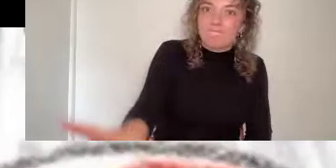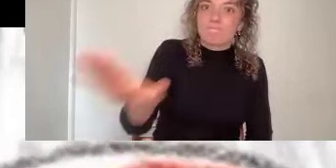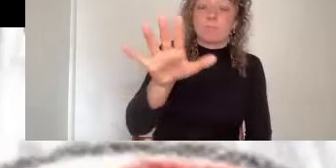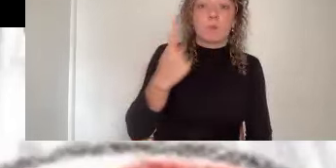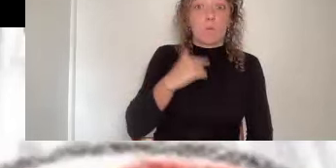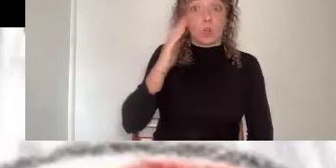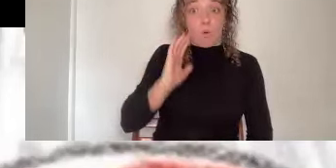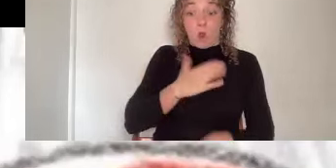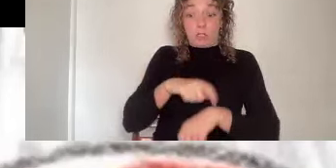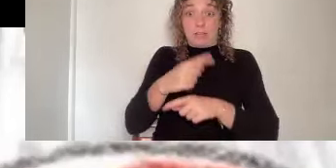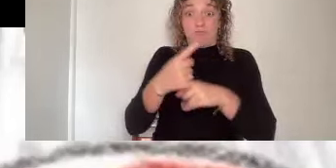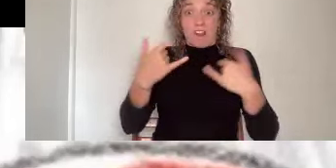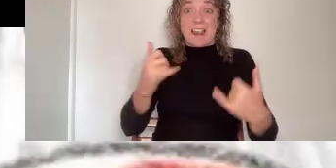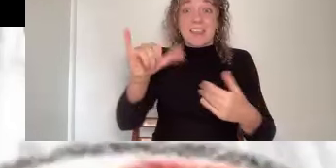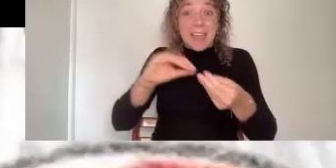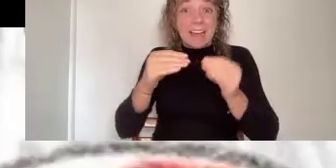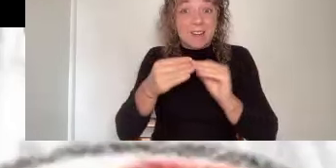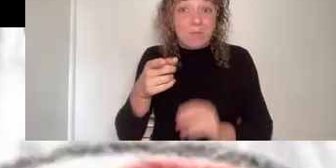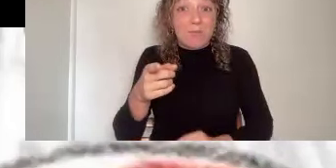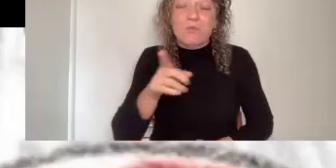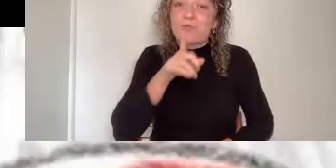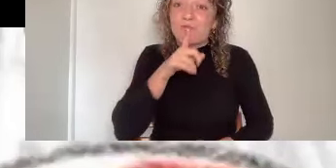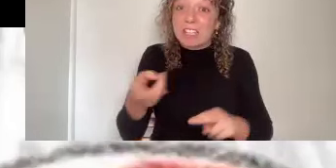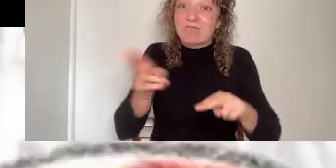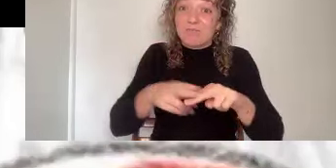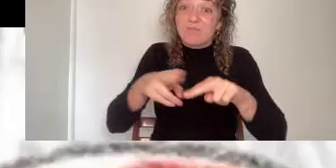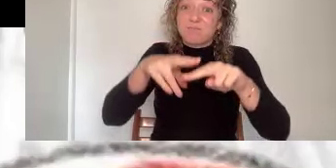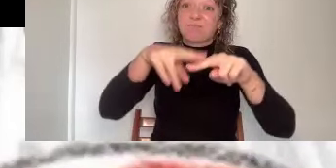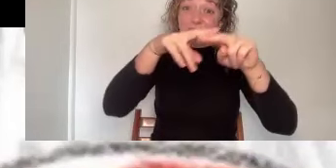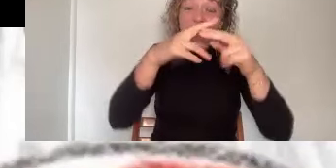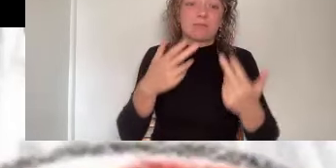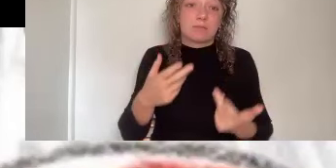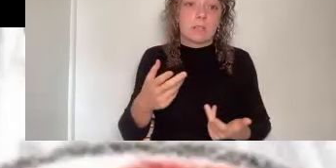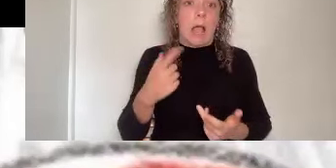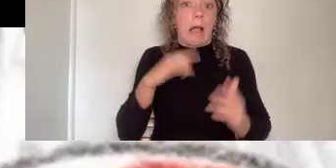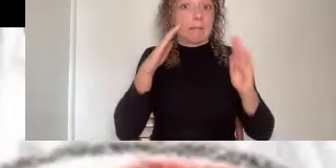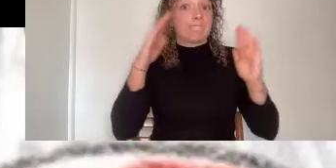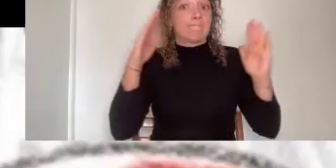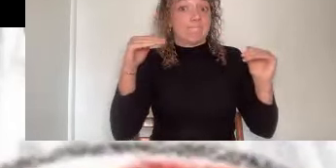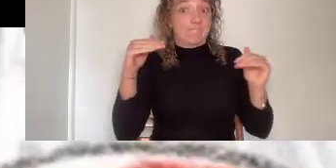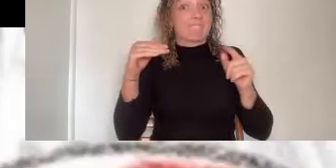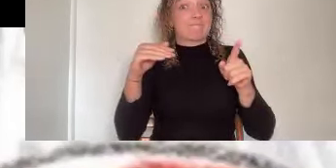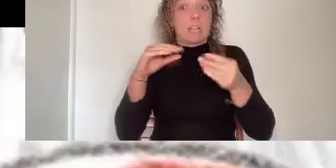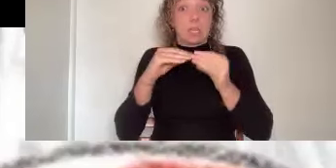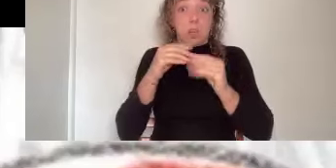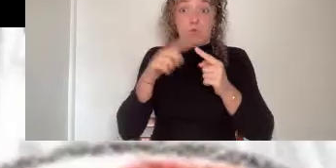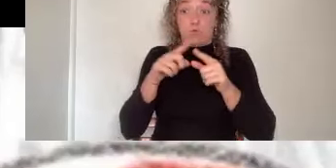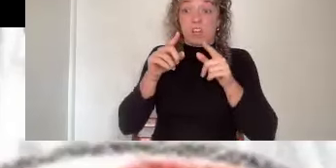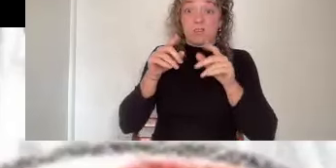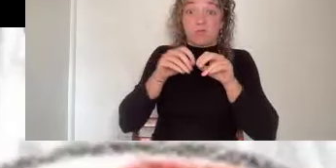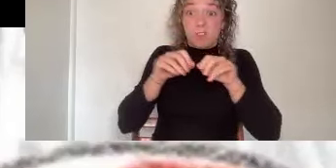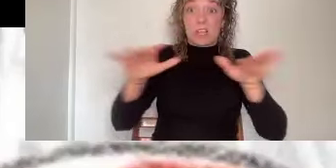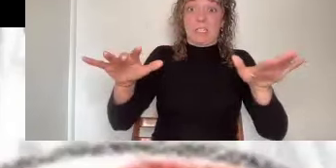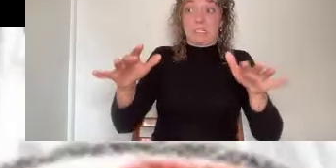in our times right now, this number, it has been increasing, and I anticipate when the numbers come out, probably